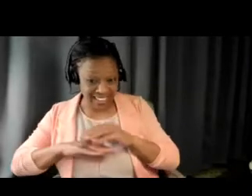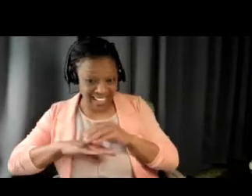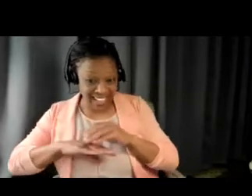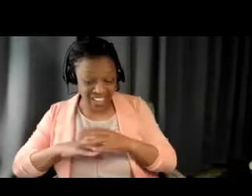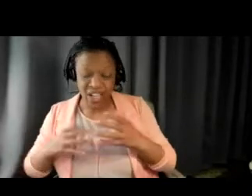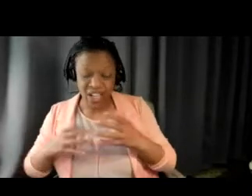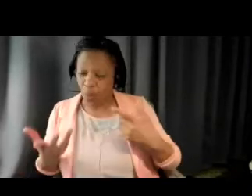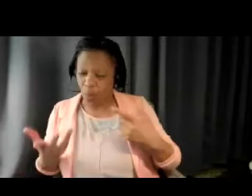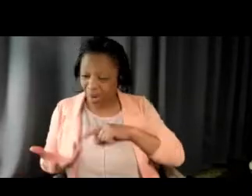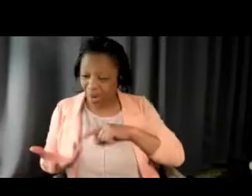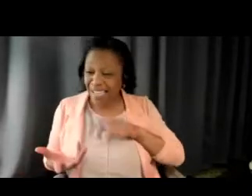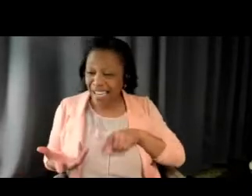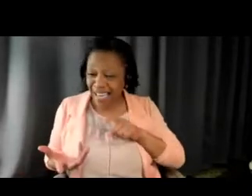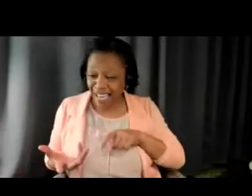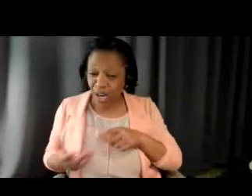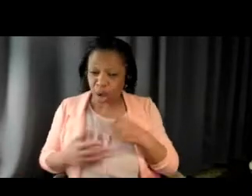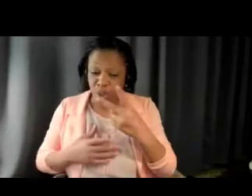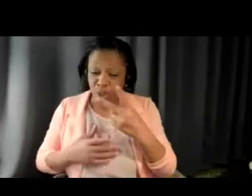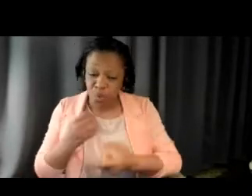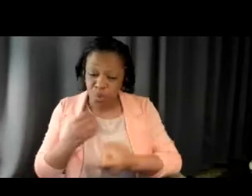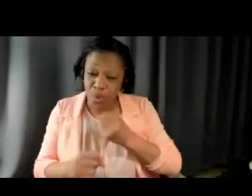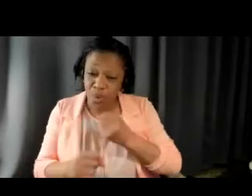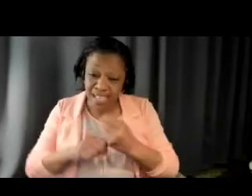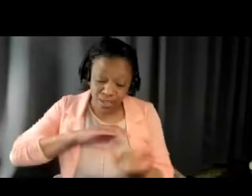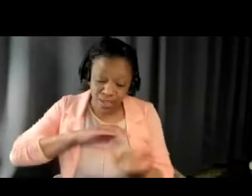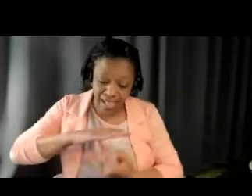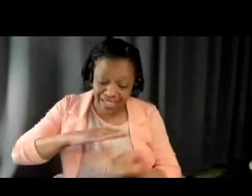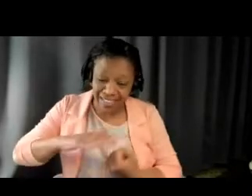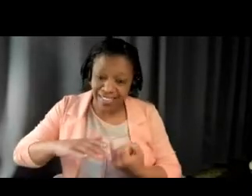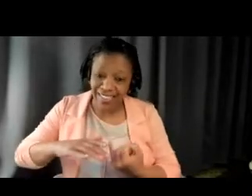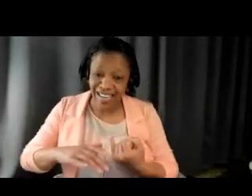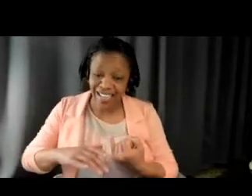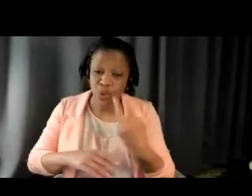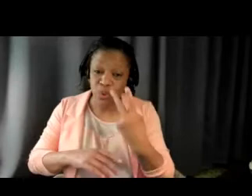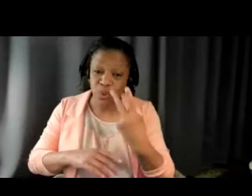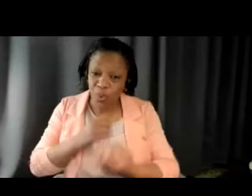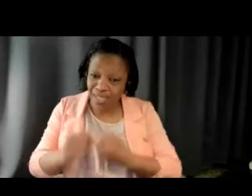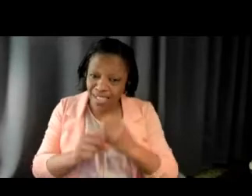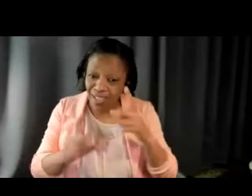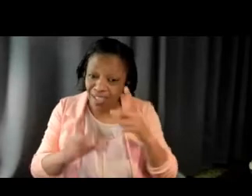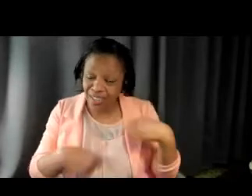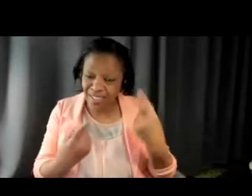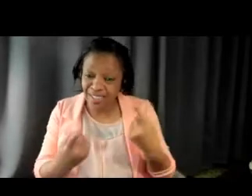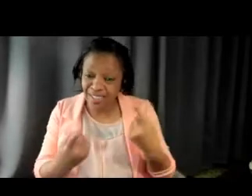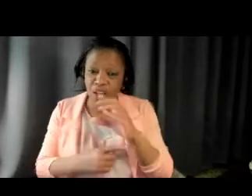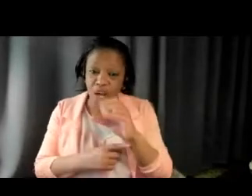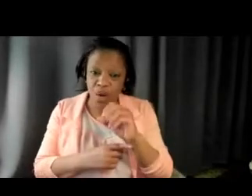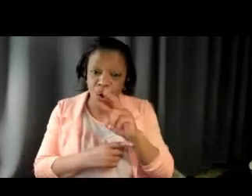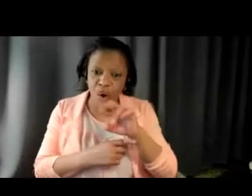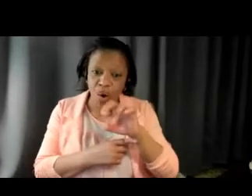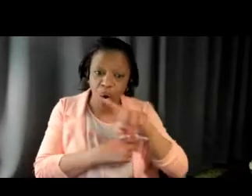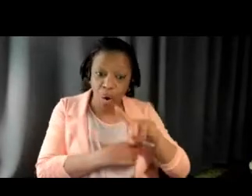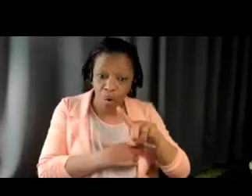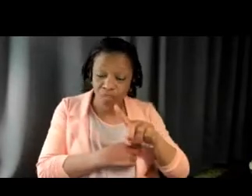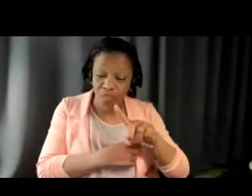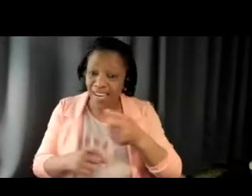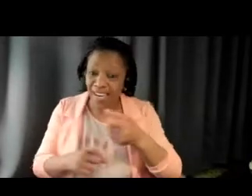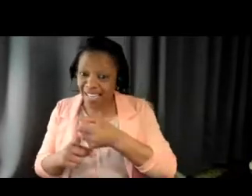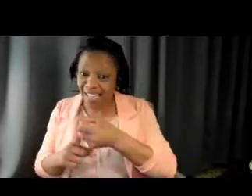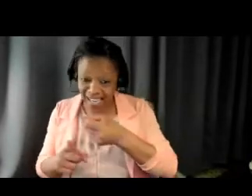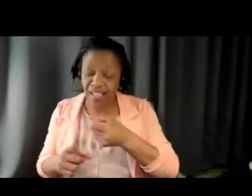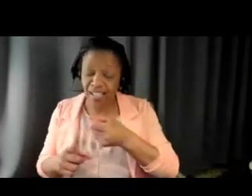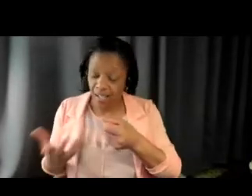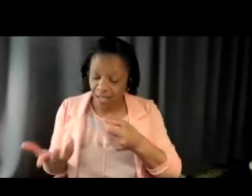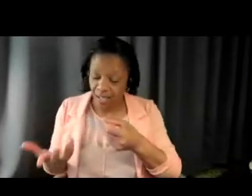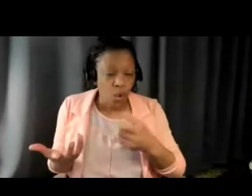years. We need to talk to somebody because we got to start rebuilding life after COVID. Yes. How do you do